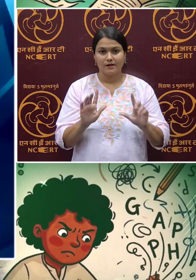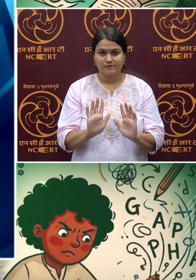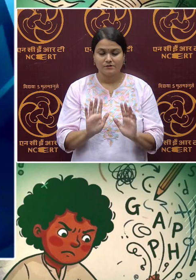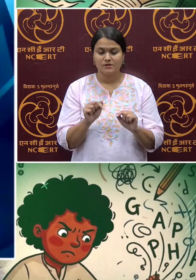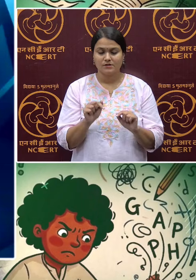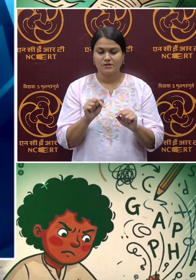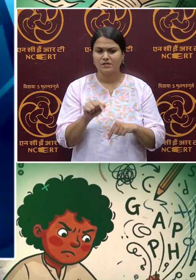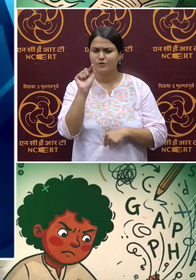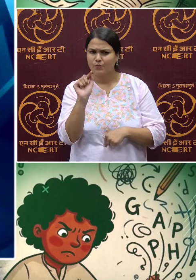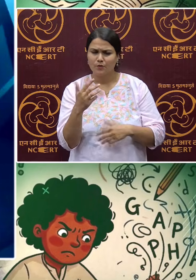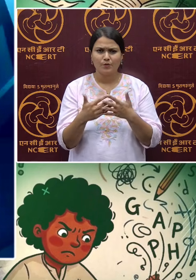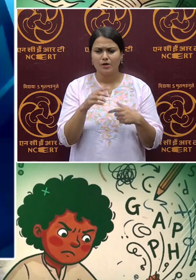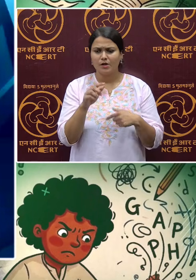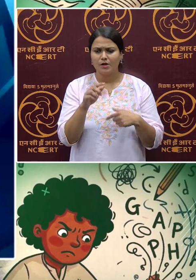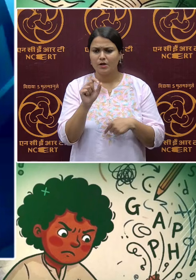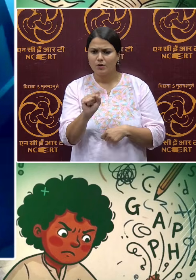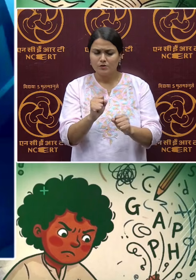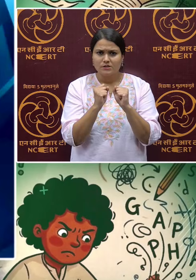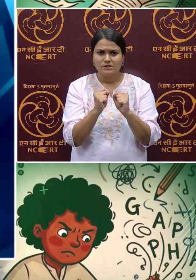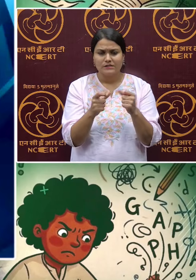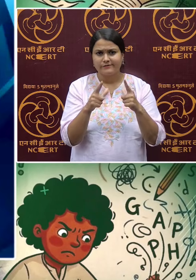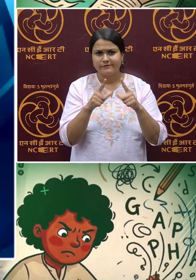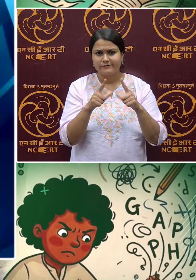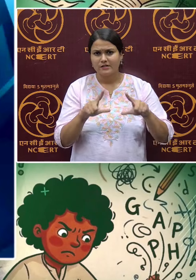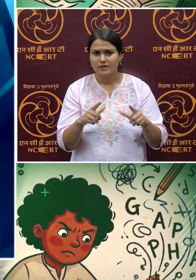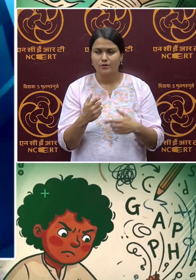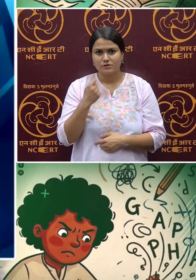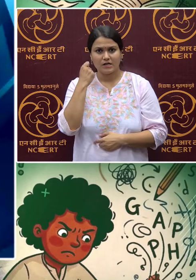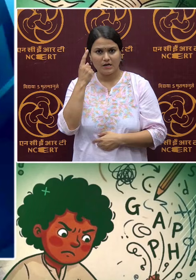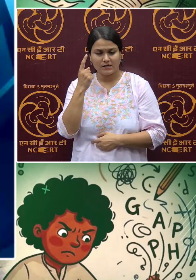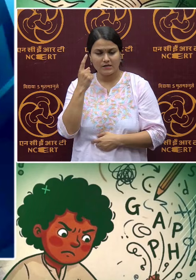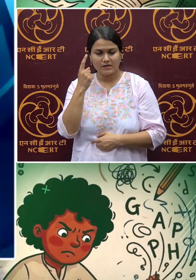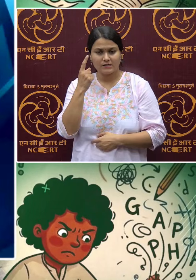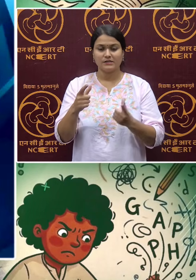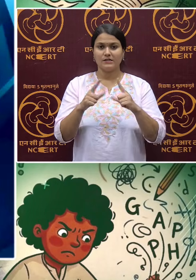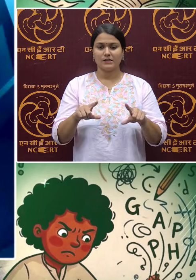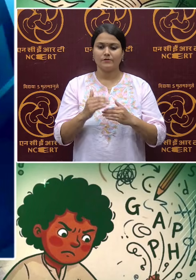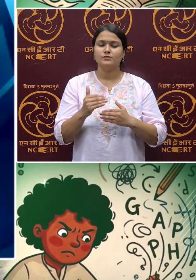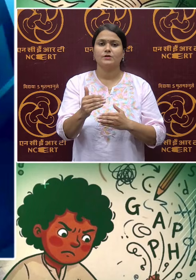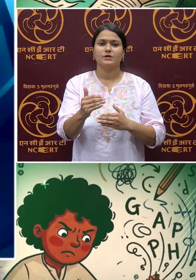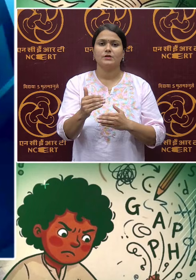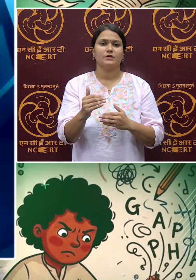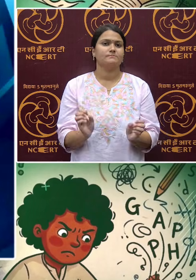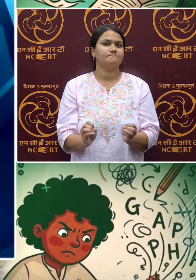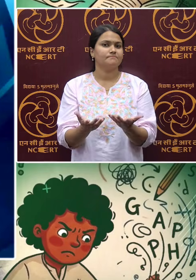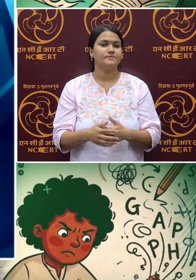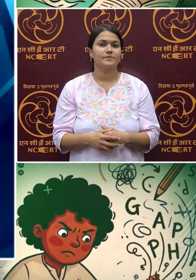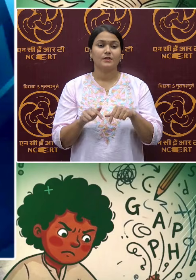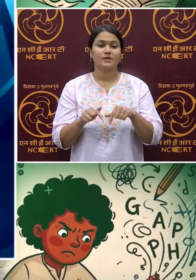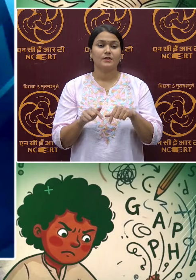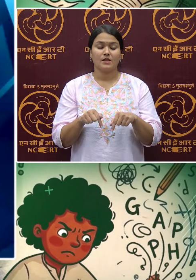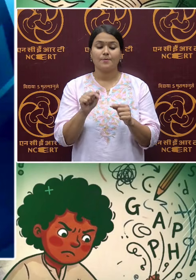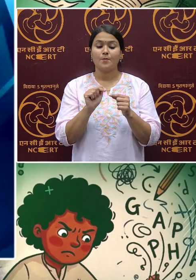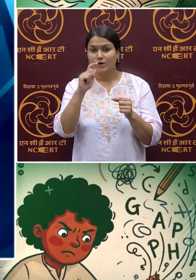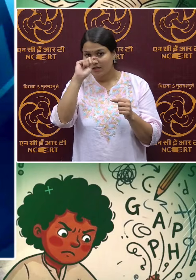is a point wherein whether you need to struggle with the language or just understand the language and go ahead. So here at the point